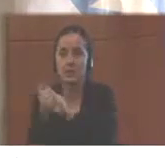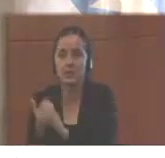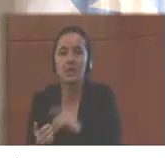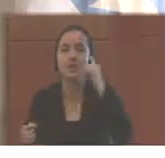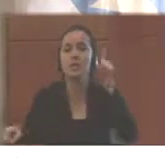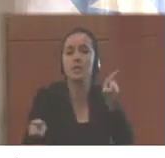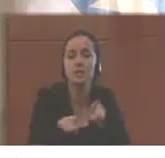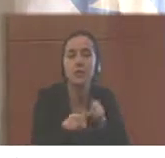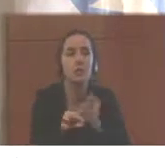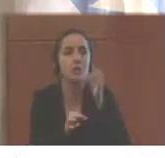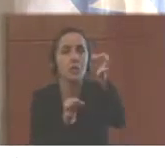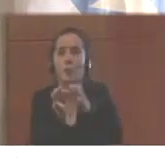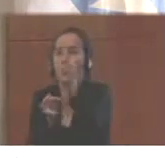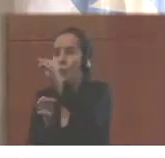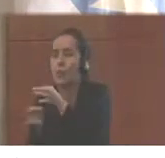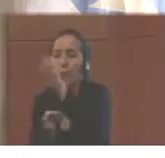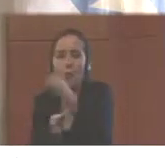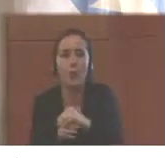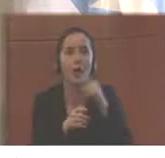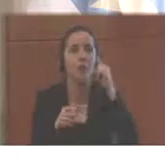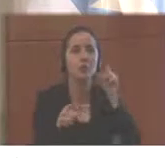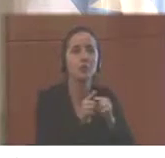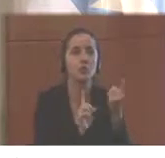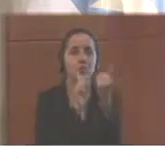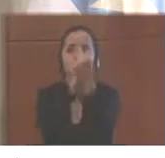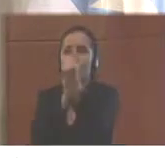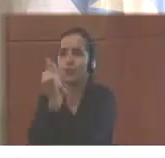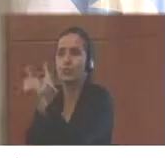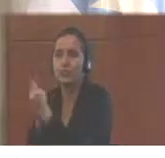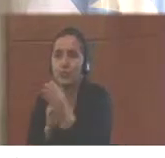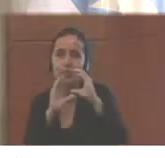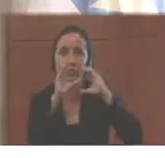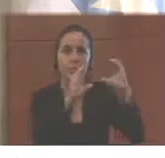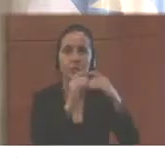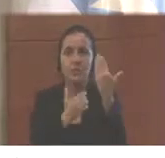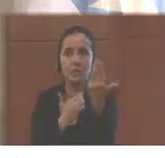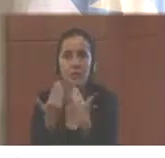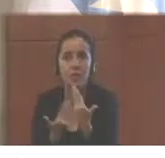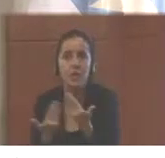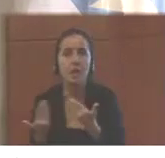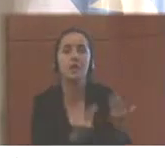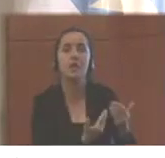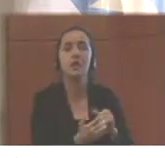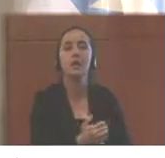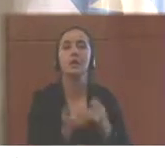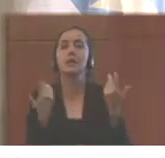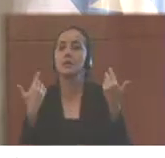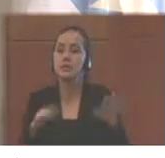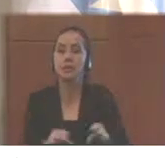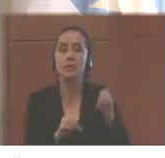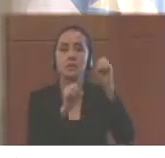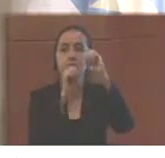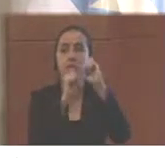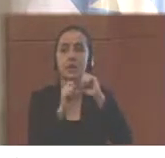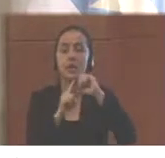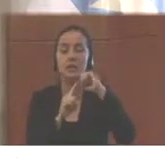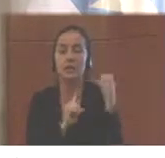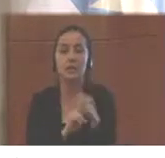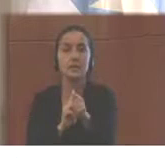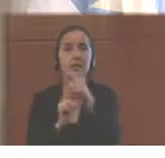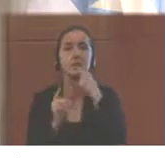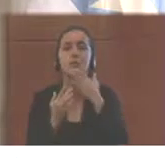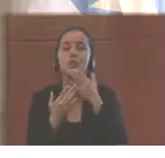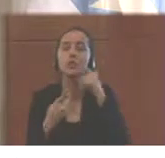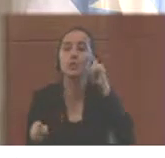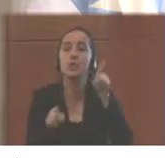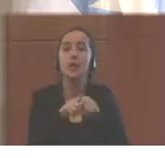homes themselves. We have introduced a 511 customer care center, which allows us to have customer service to follow up